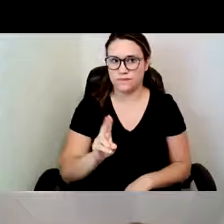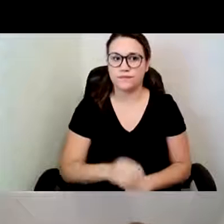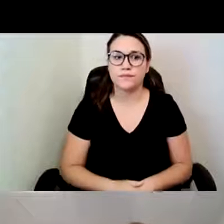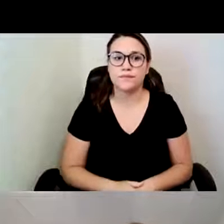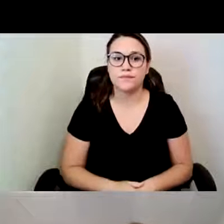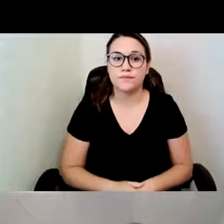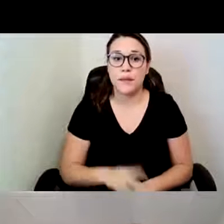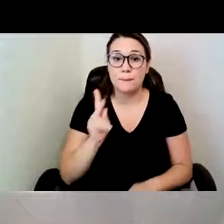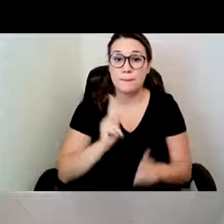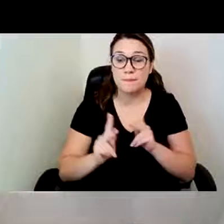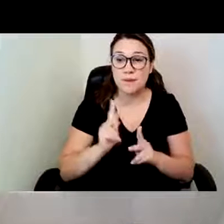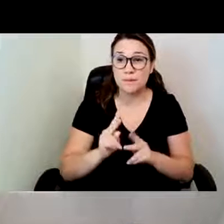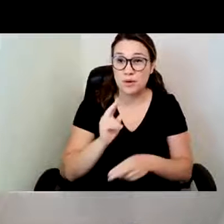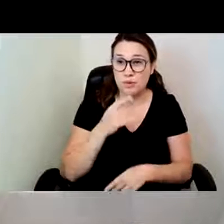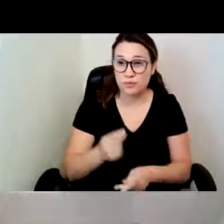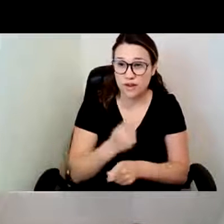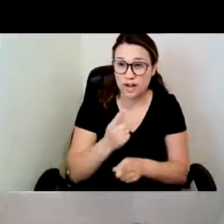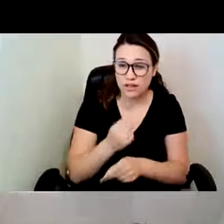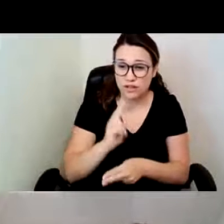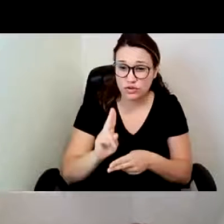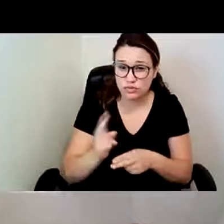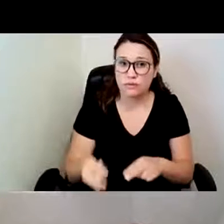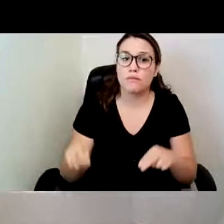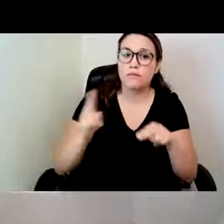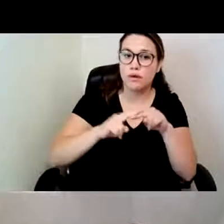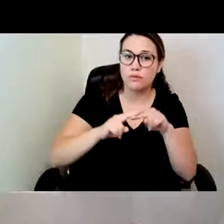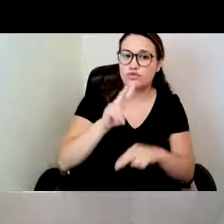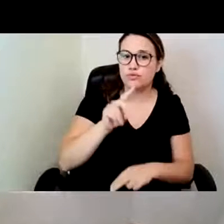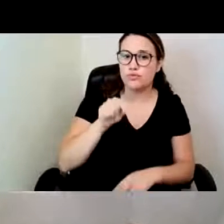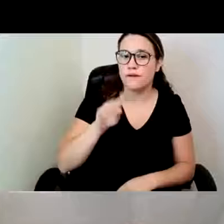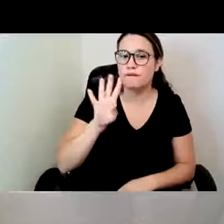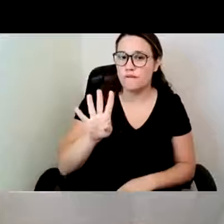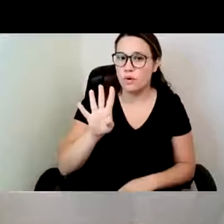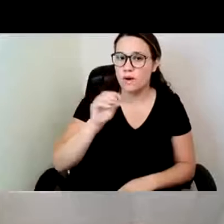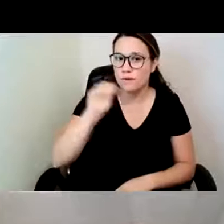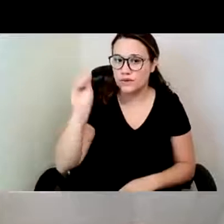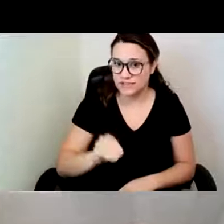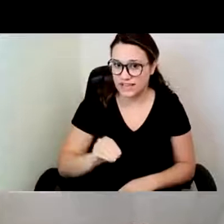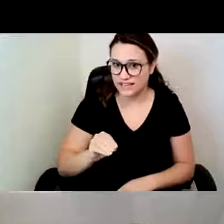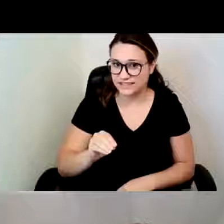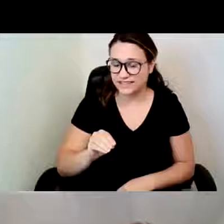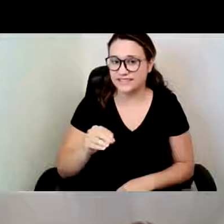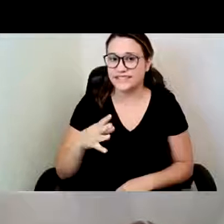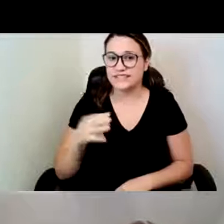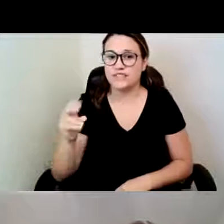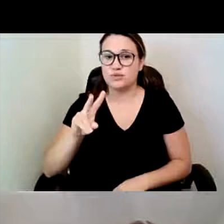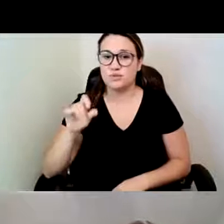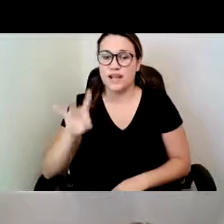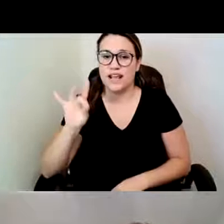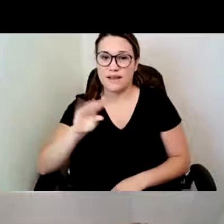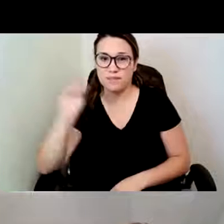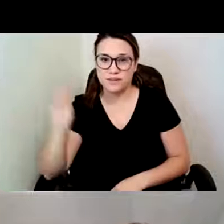to 10.4% in older adults between 2002 and